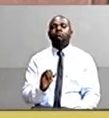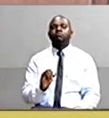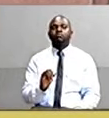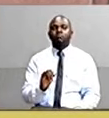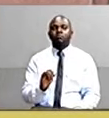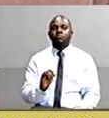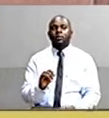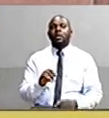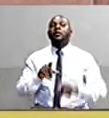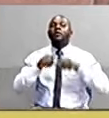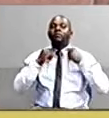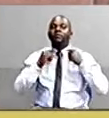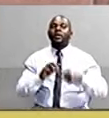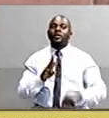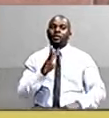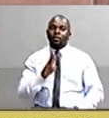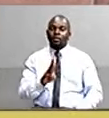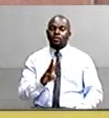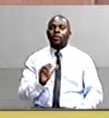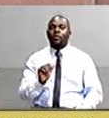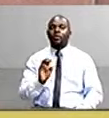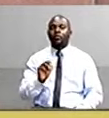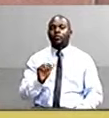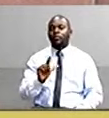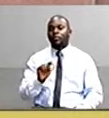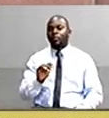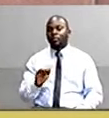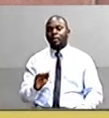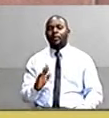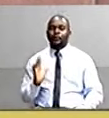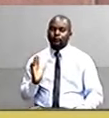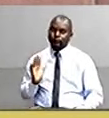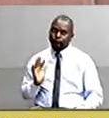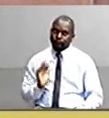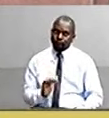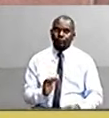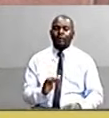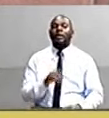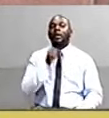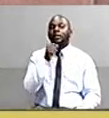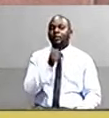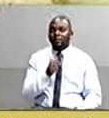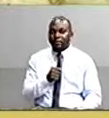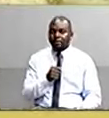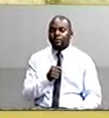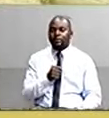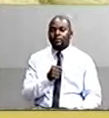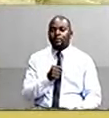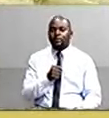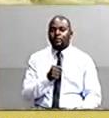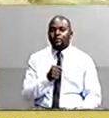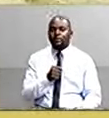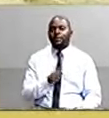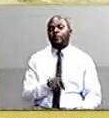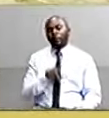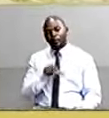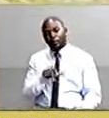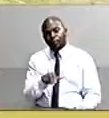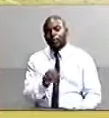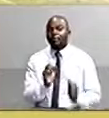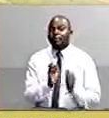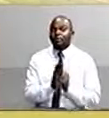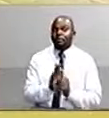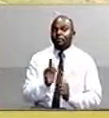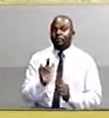Reverend Wamara, all those widows who find you in the way, and they were there. Along the 14-kilometer trek